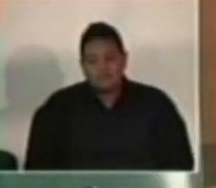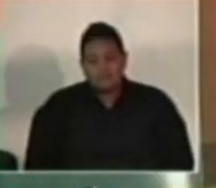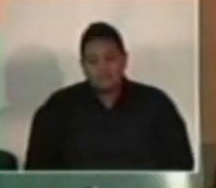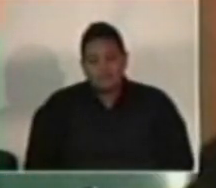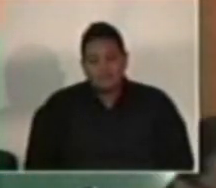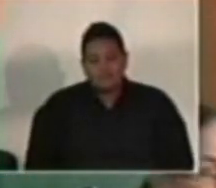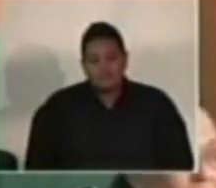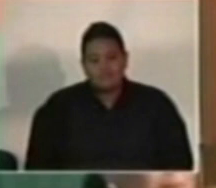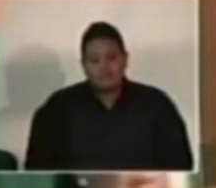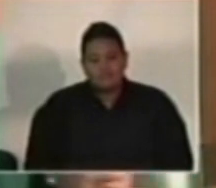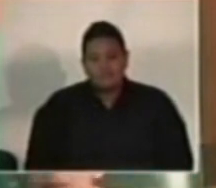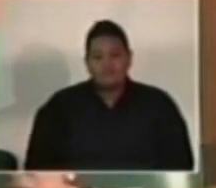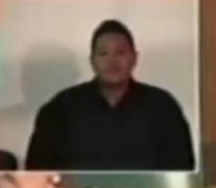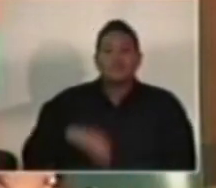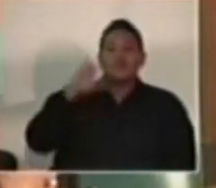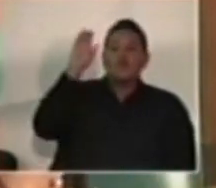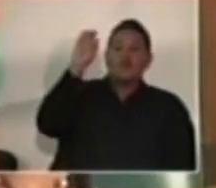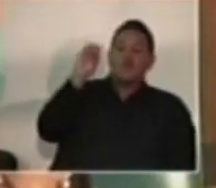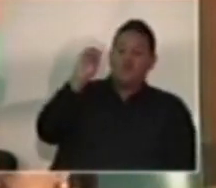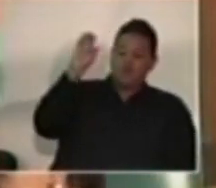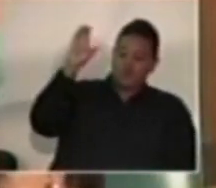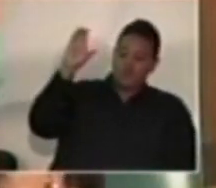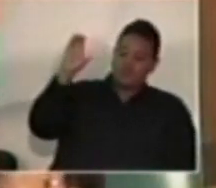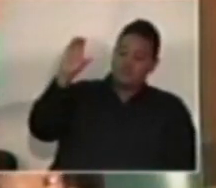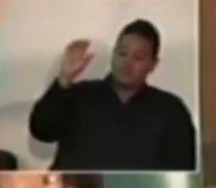The OCG,